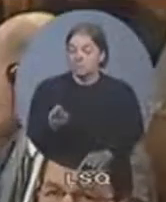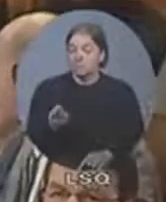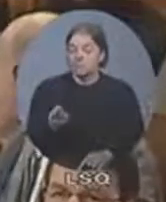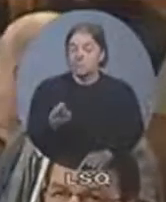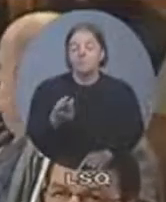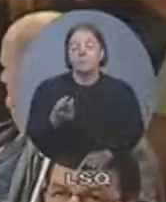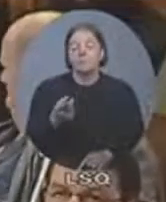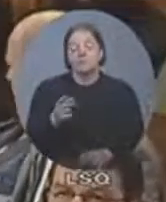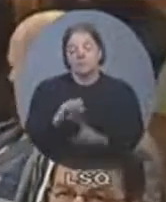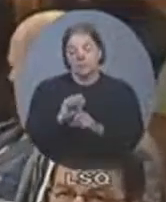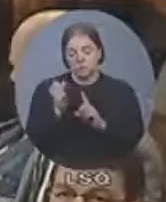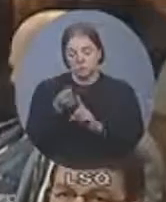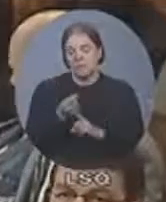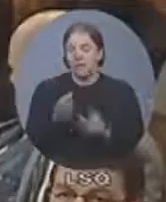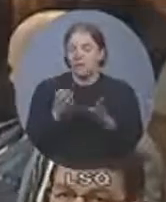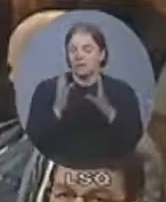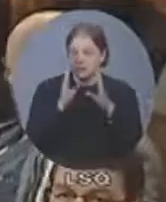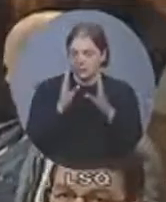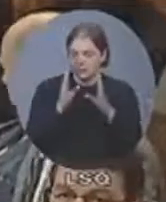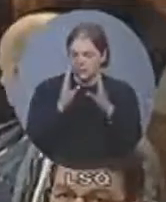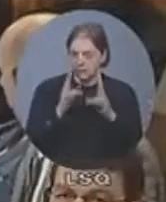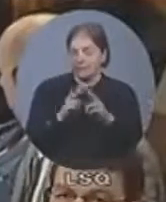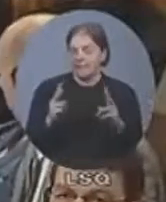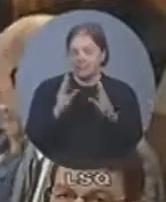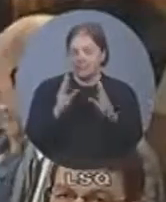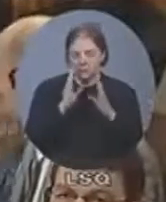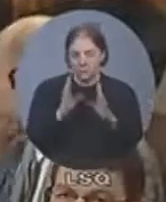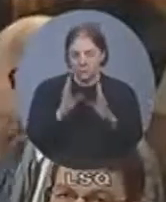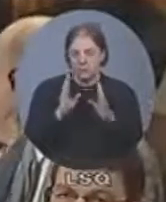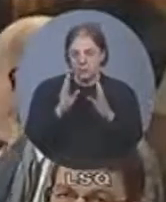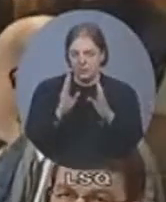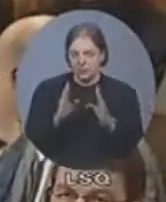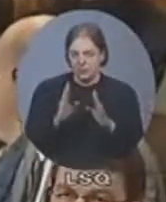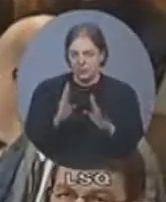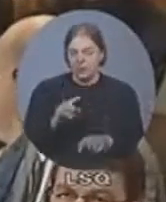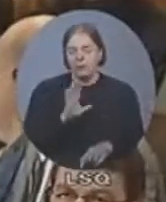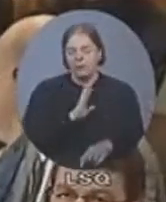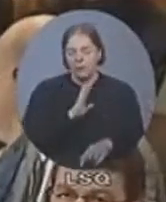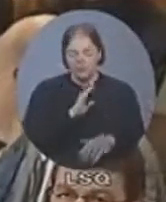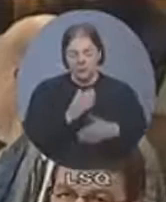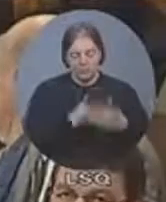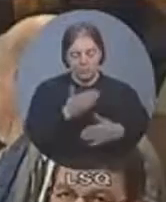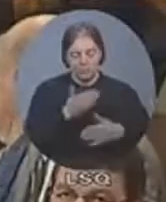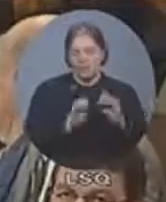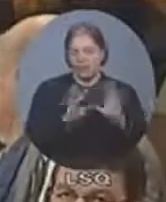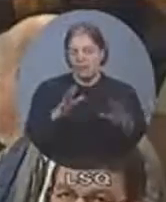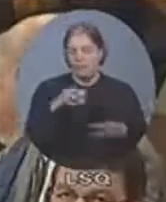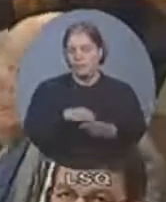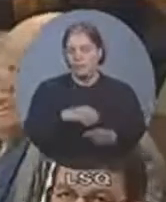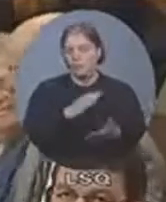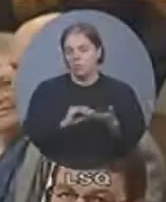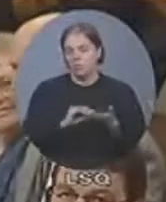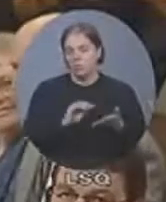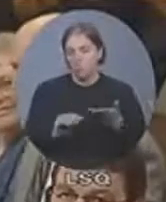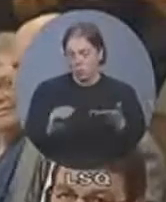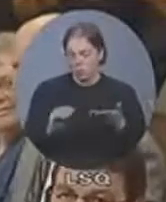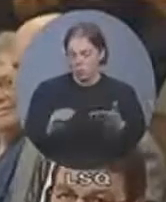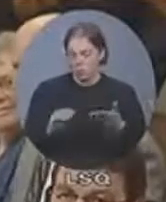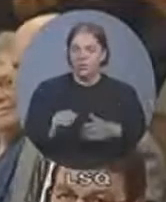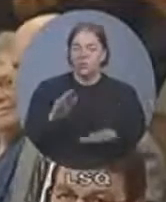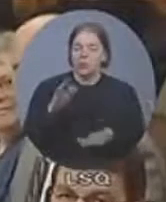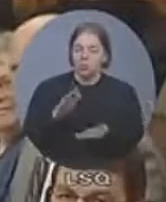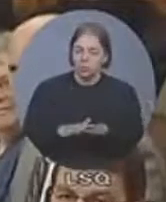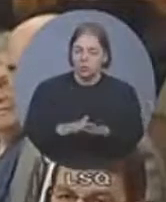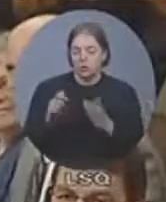very serious matter. Clear procedures in my office that have been set out regarding these materials were not followed, and as a result, corrective